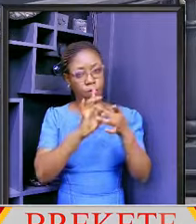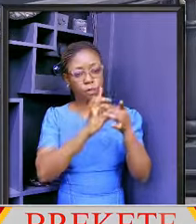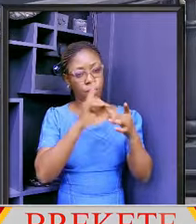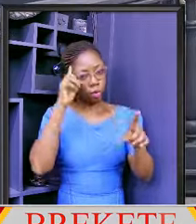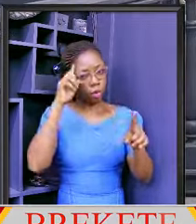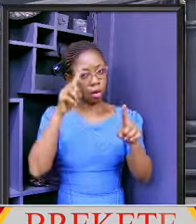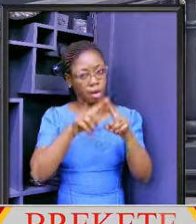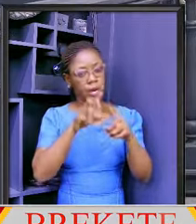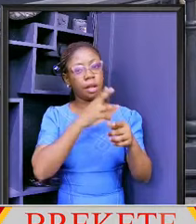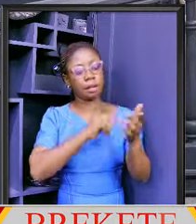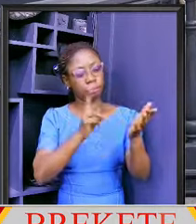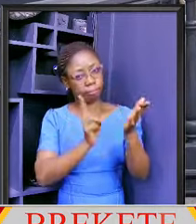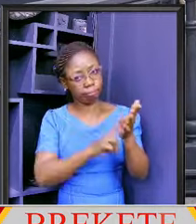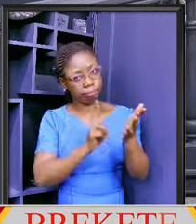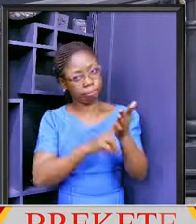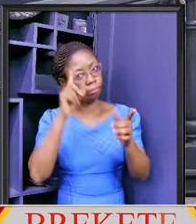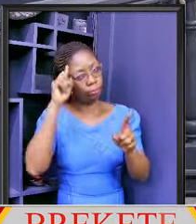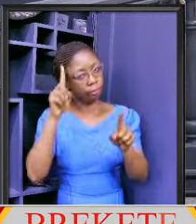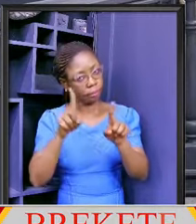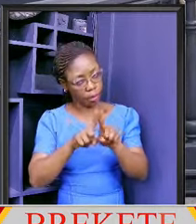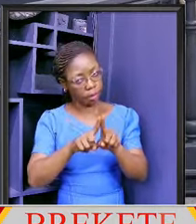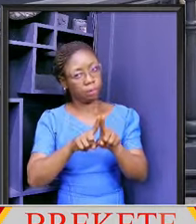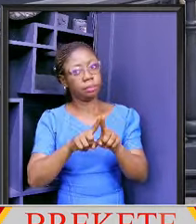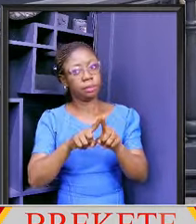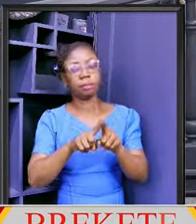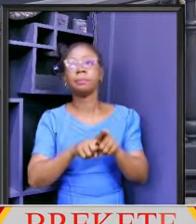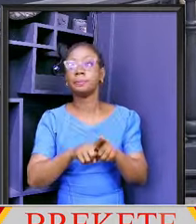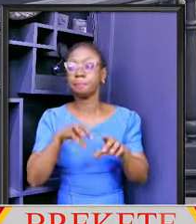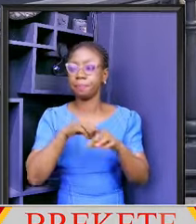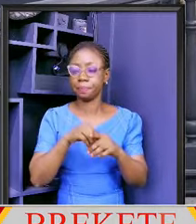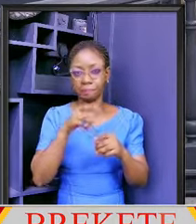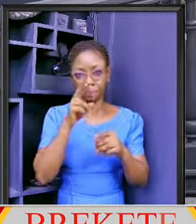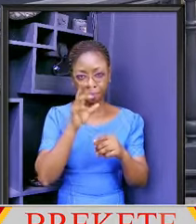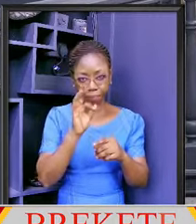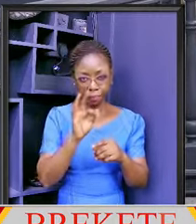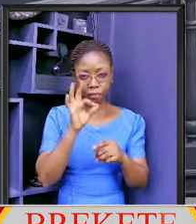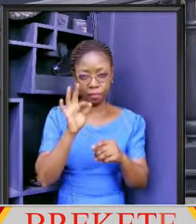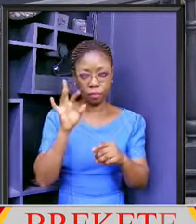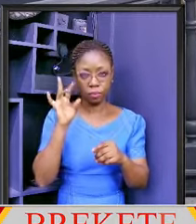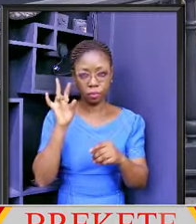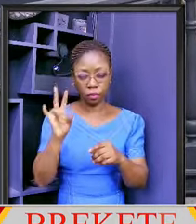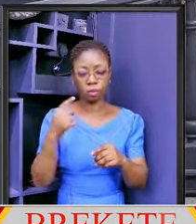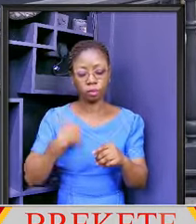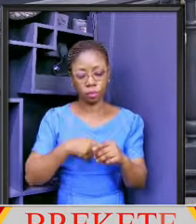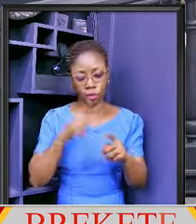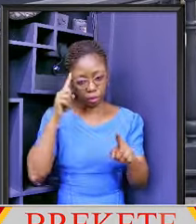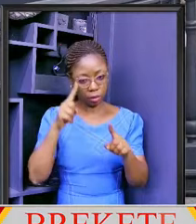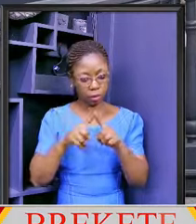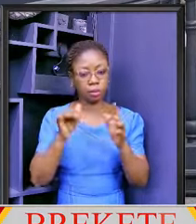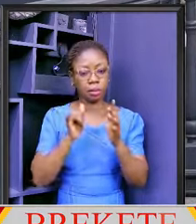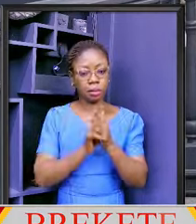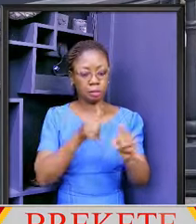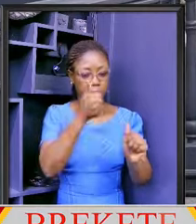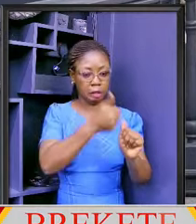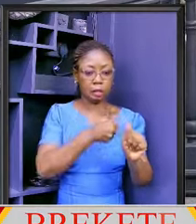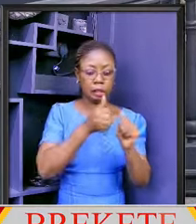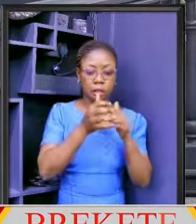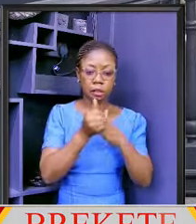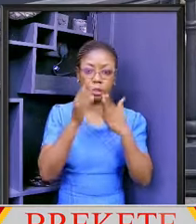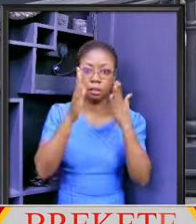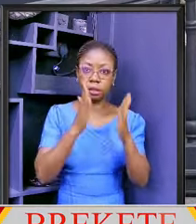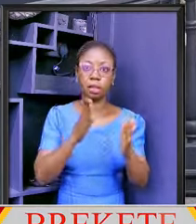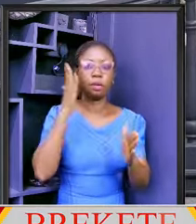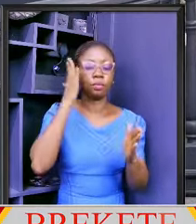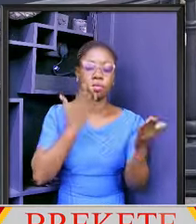this merger agreement. In 1997. 1997. So we agreed that each of the merger leaders will serve as a president.